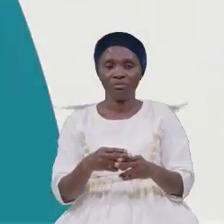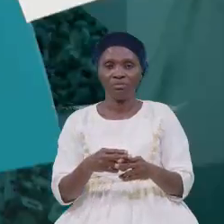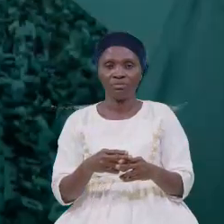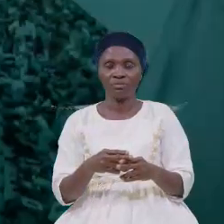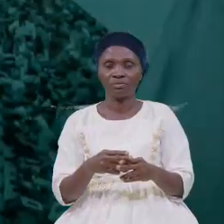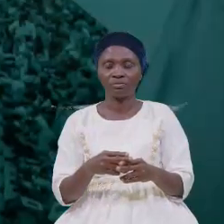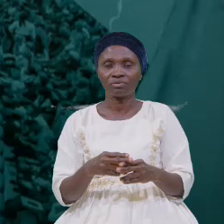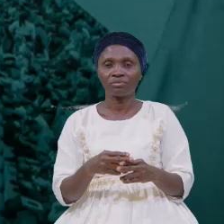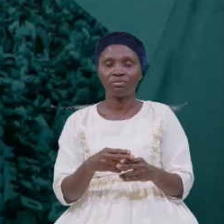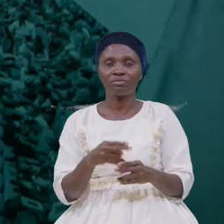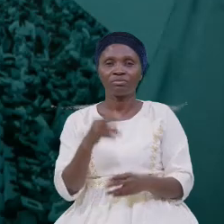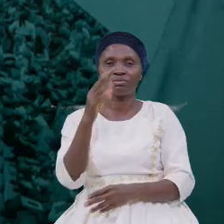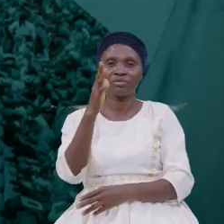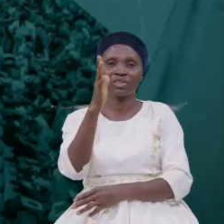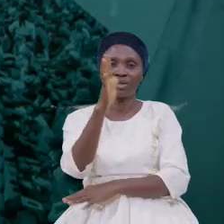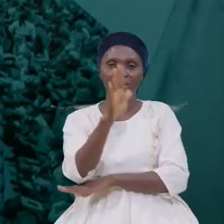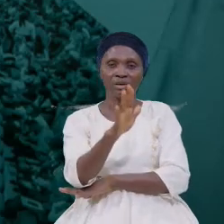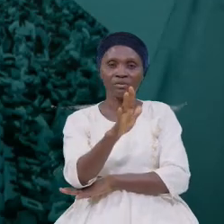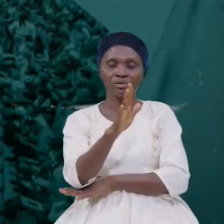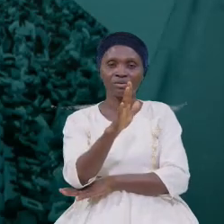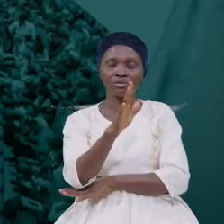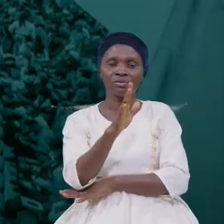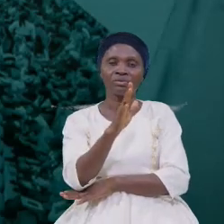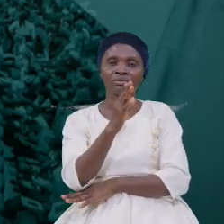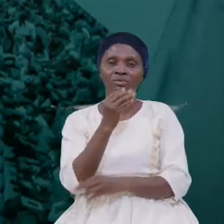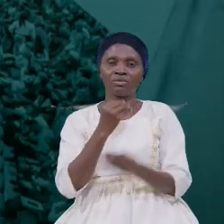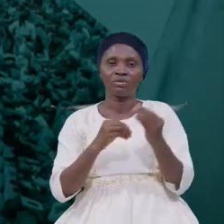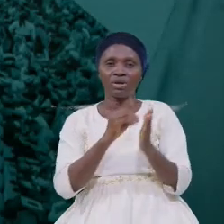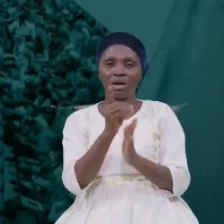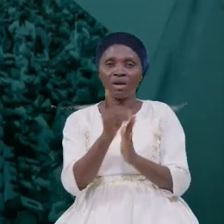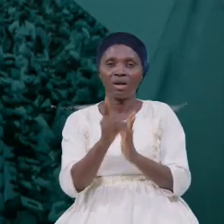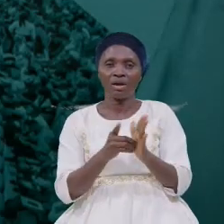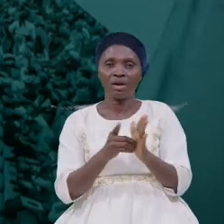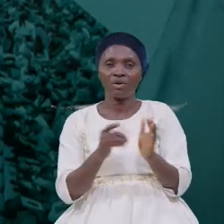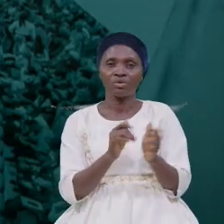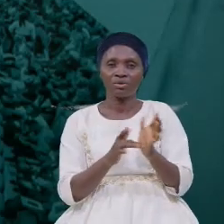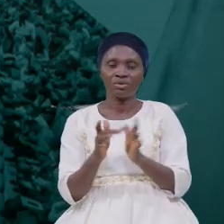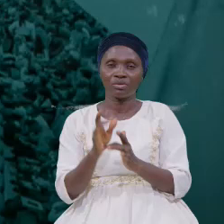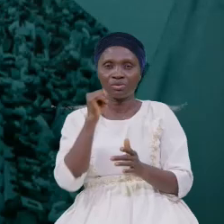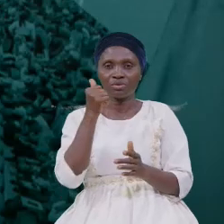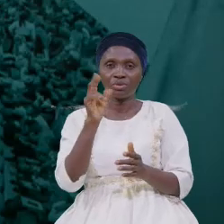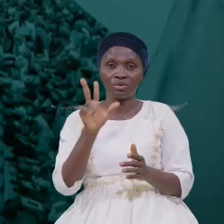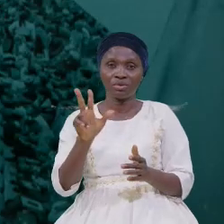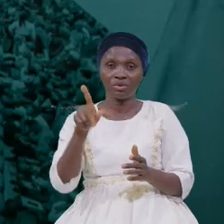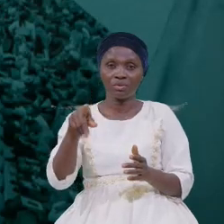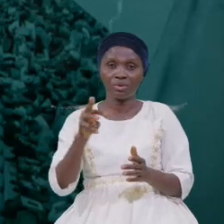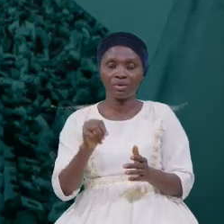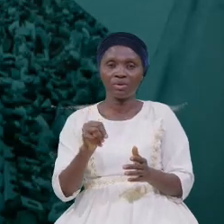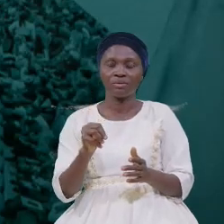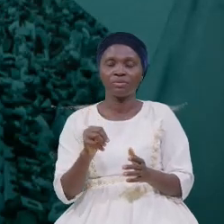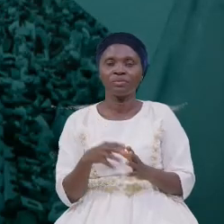Jesus tomorrow by 3 p.m. at the venue for the lunch